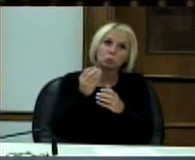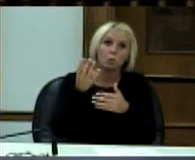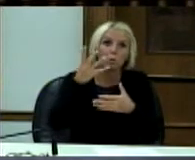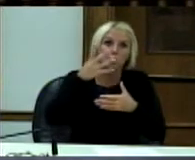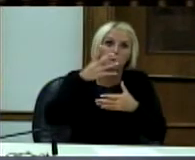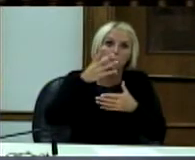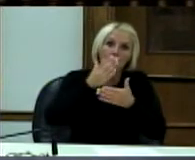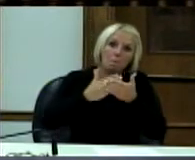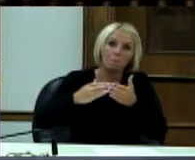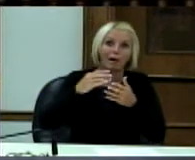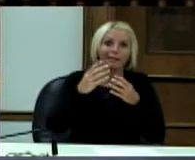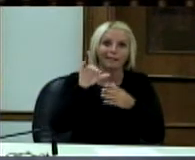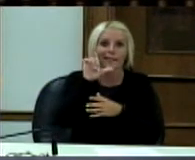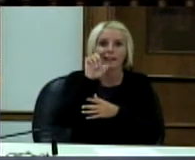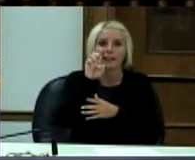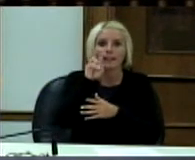levy